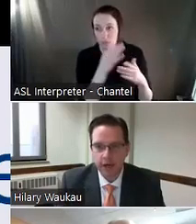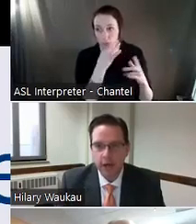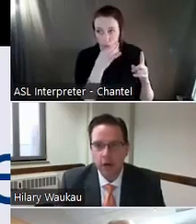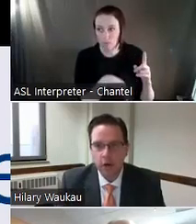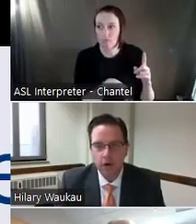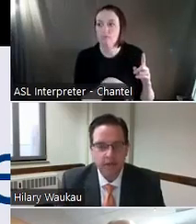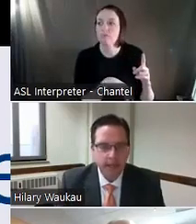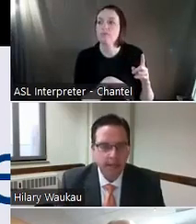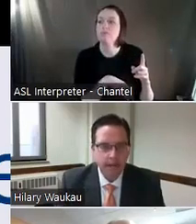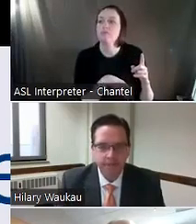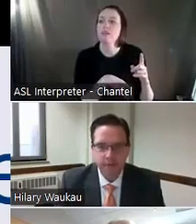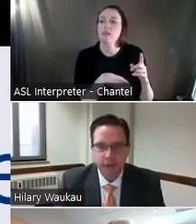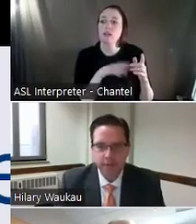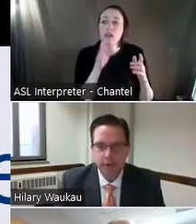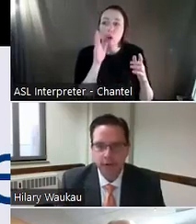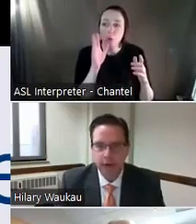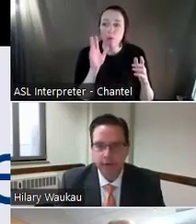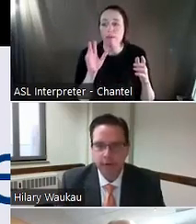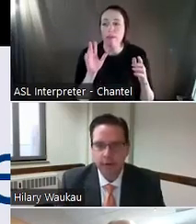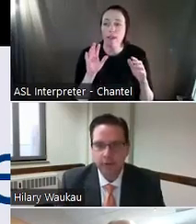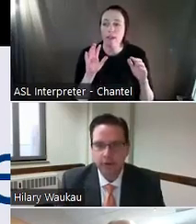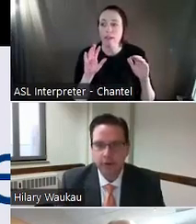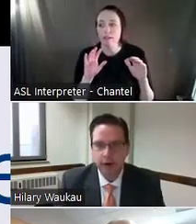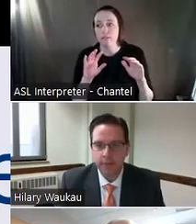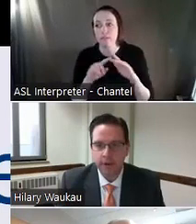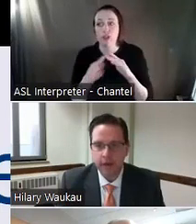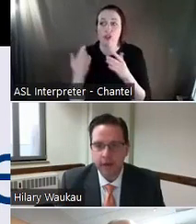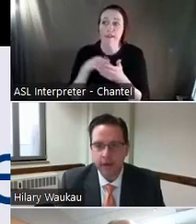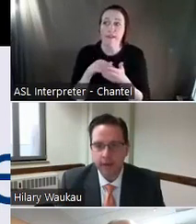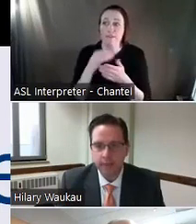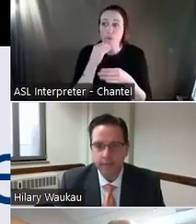unwinding? Or is the Double Up Food Bucks program the only program